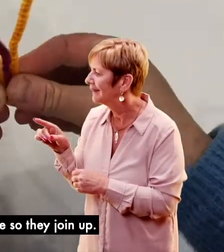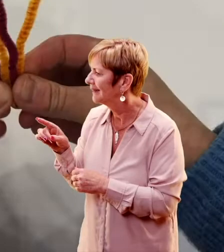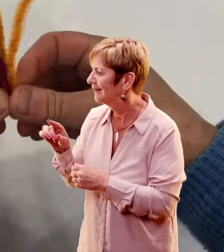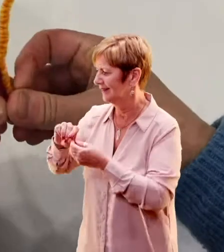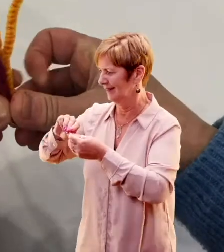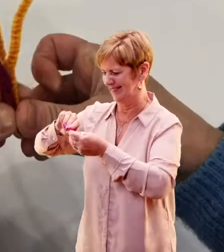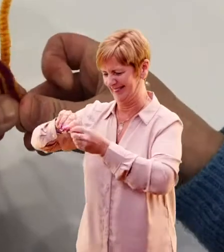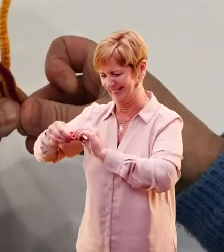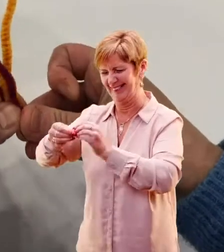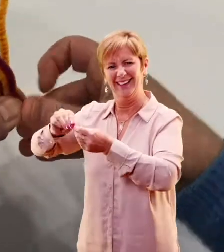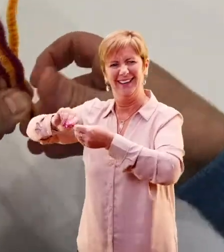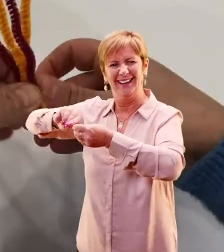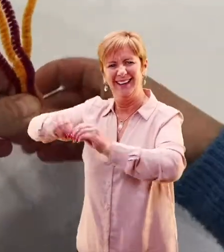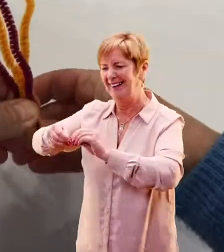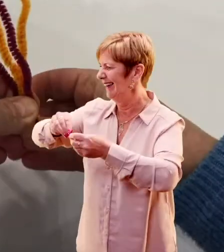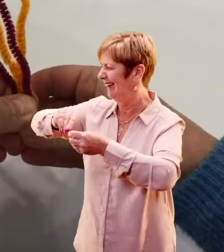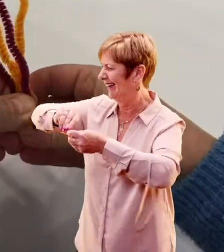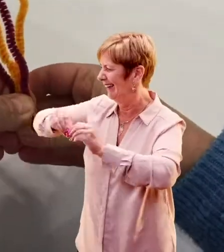up.